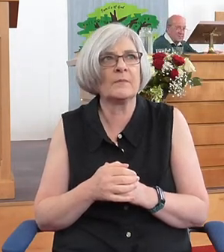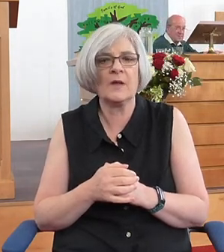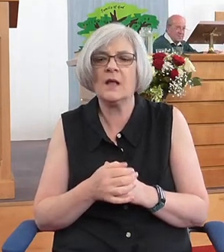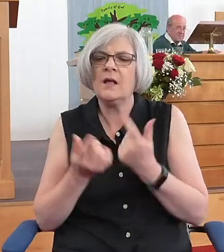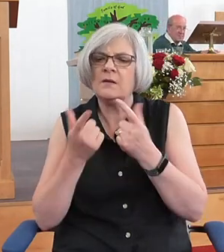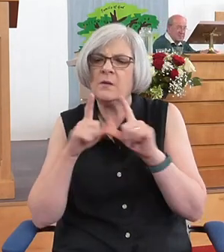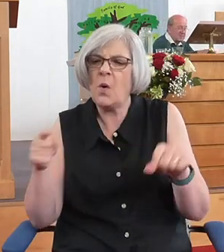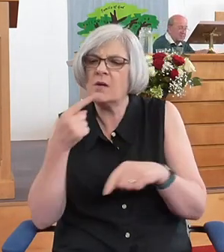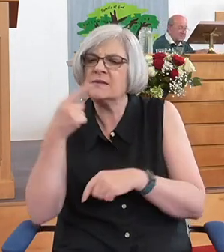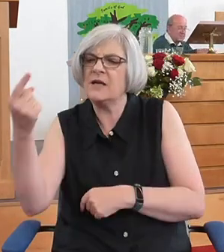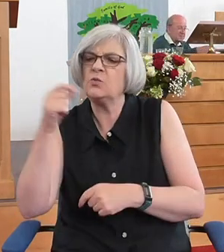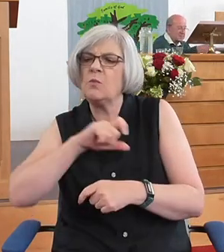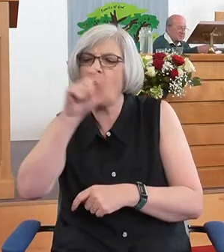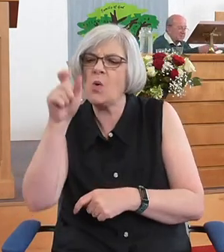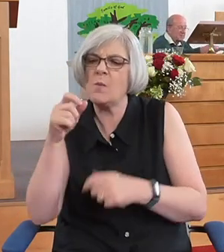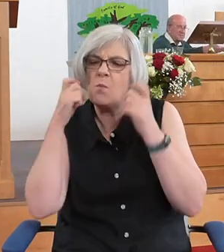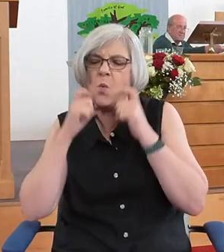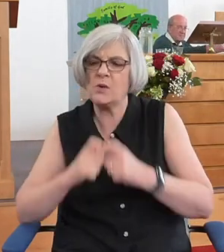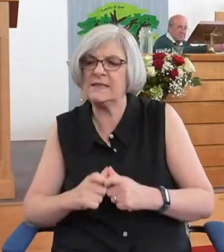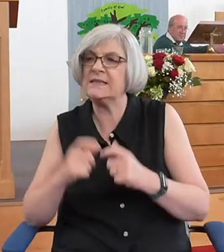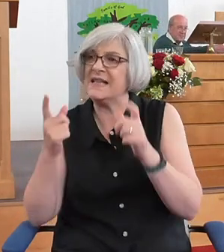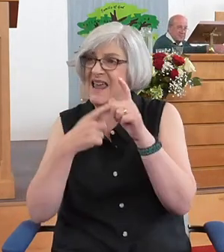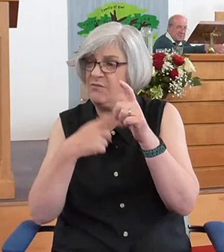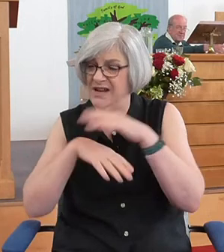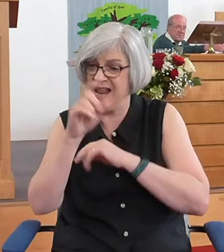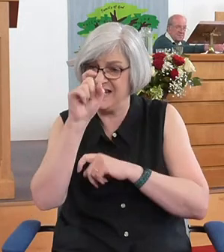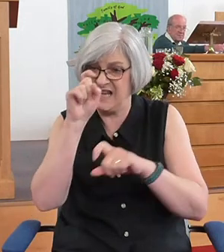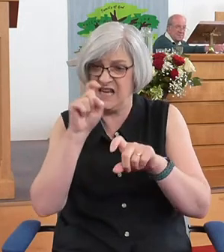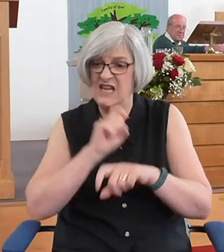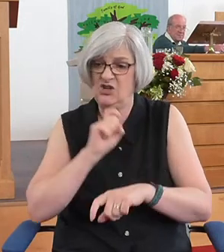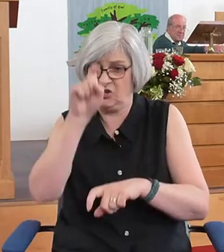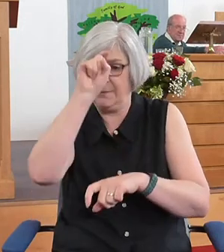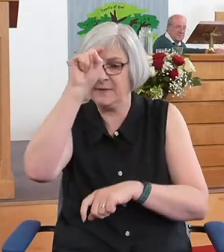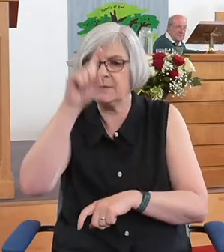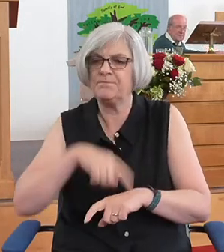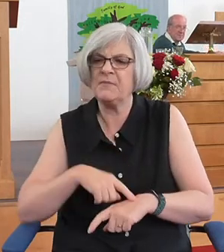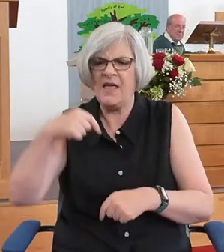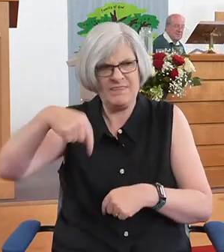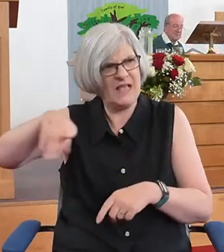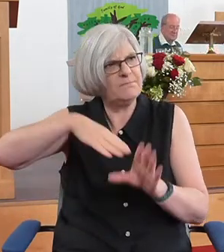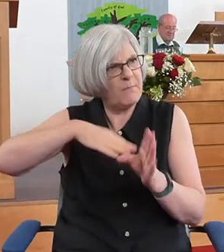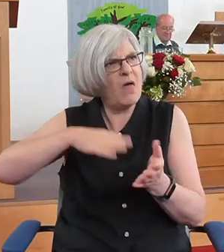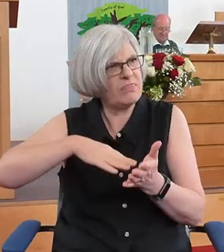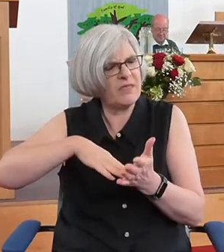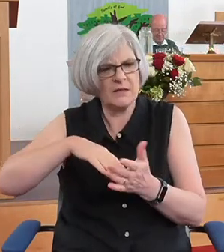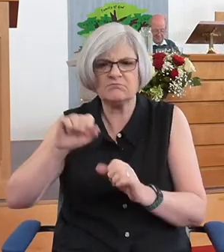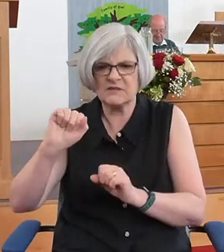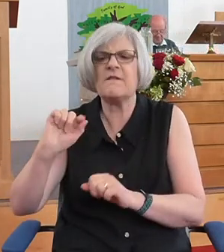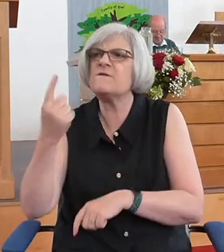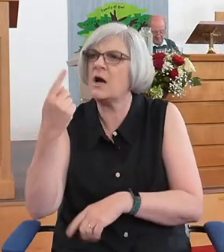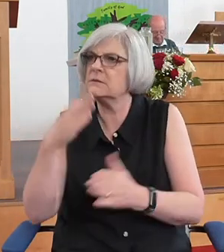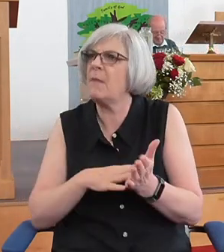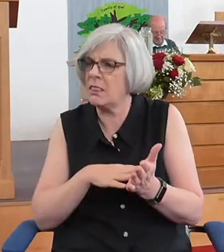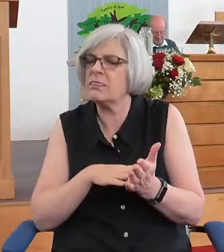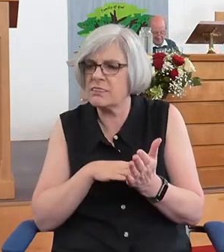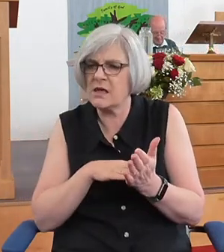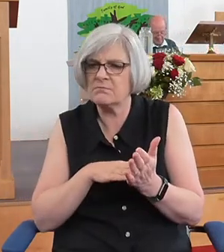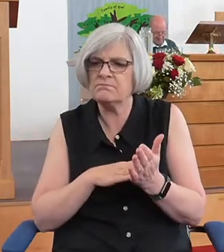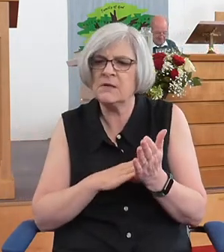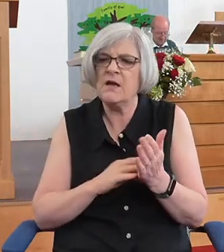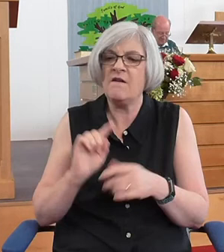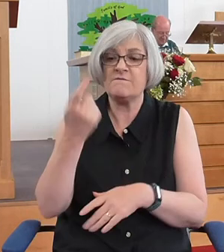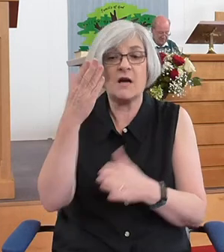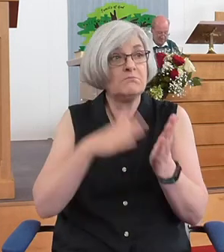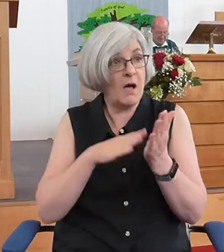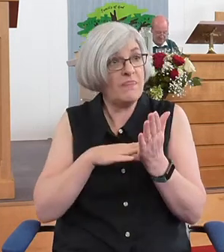The Lord said to Moses and Aaron in Egypt, "This month is to be for you the first month